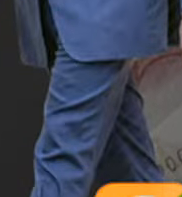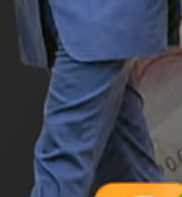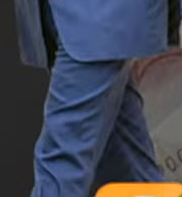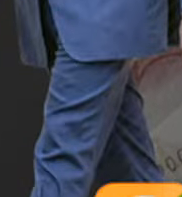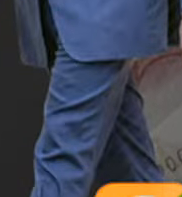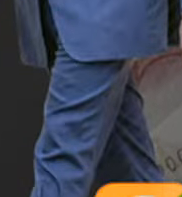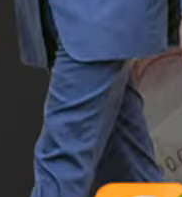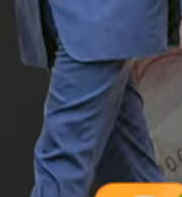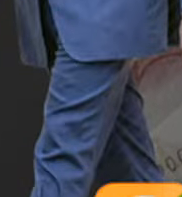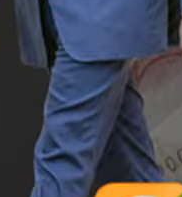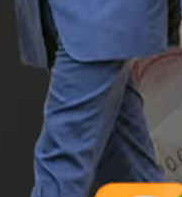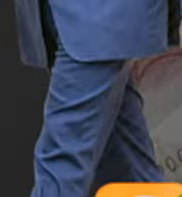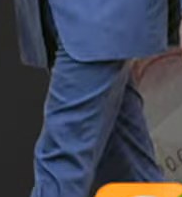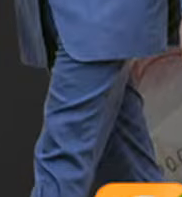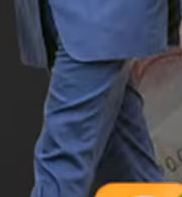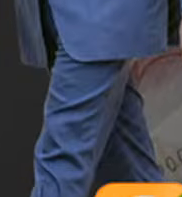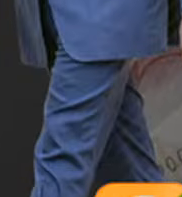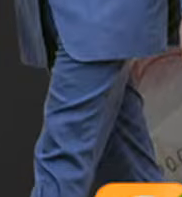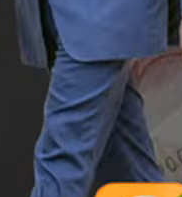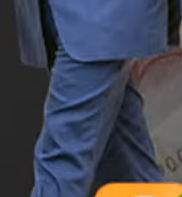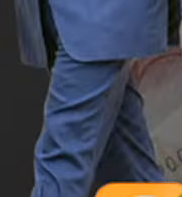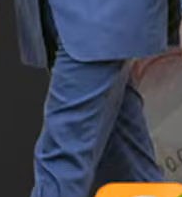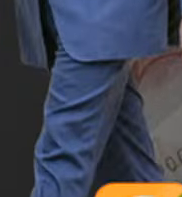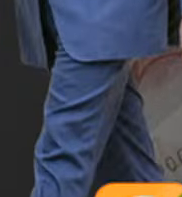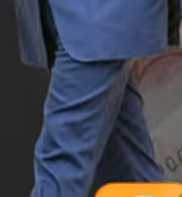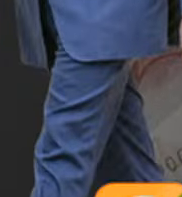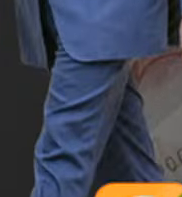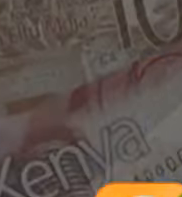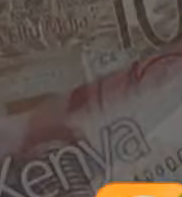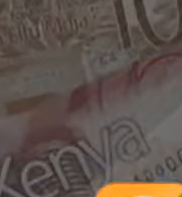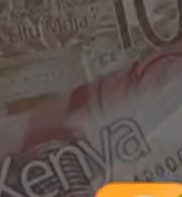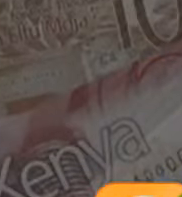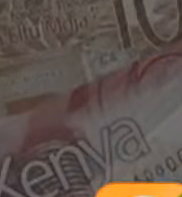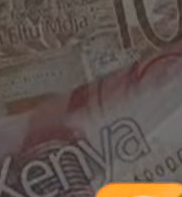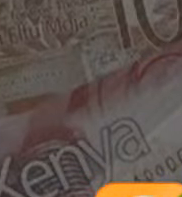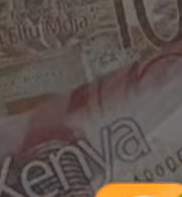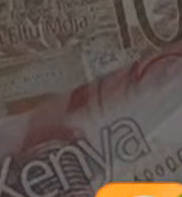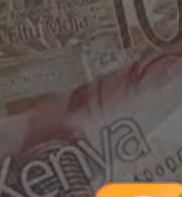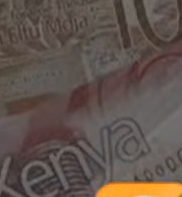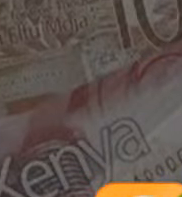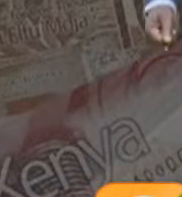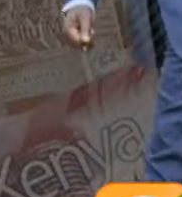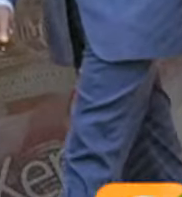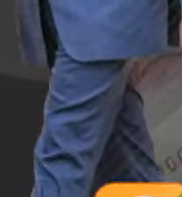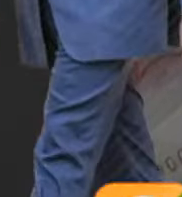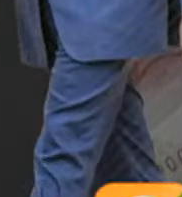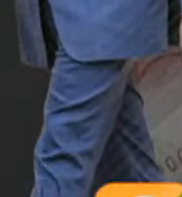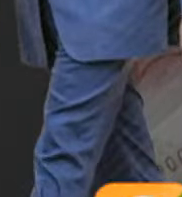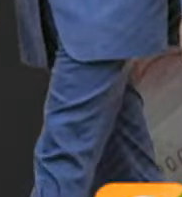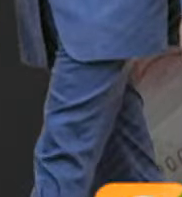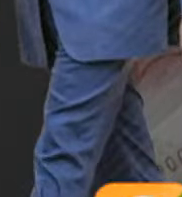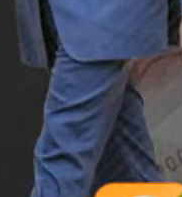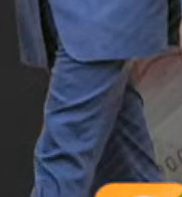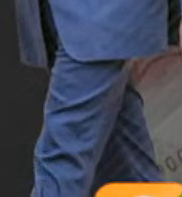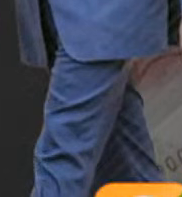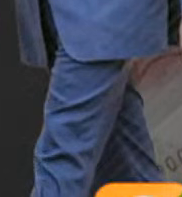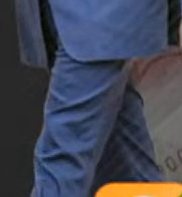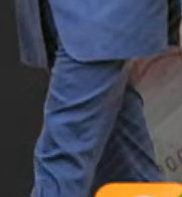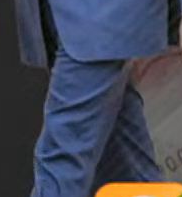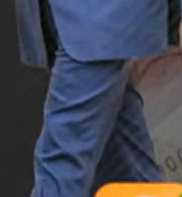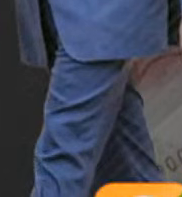potatoes 9.1%, and carrots 8.1%. The cost of 1 kilogram of oranges has increased